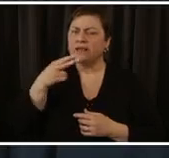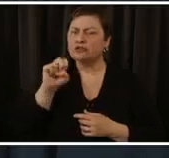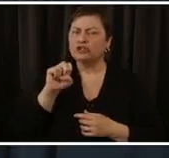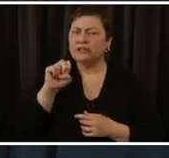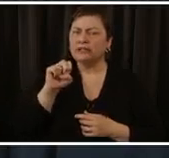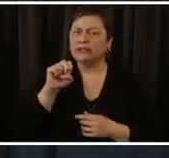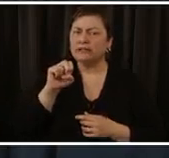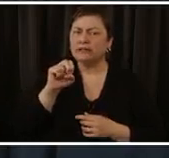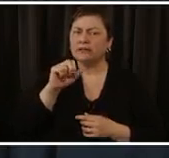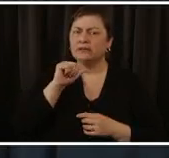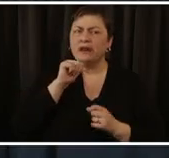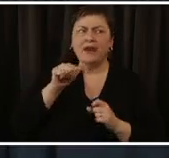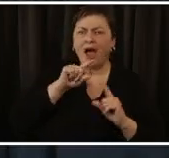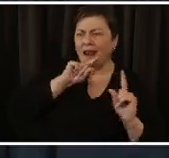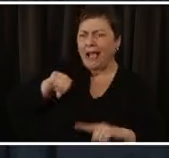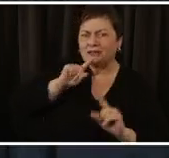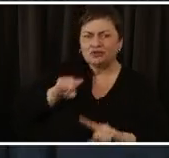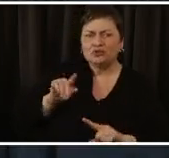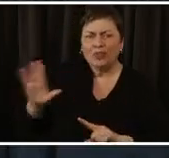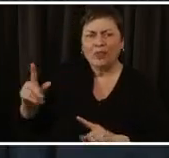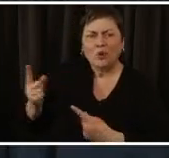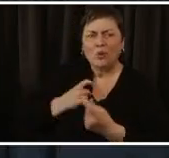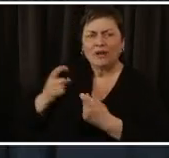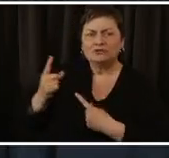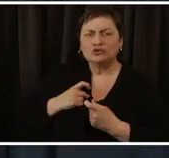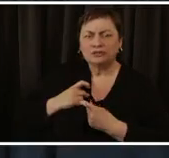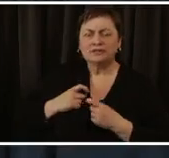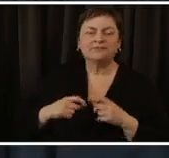what questions they're asking. I mean, the